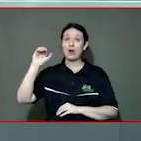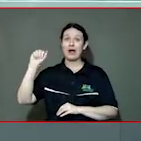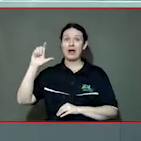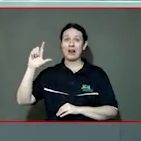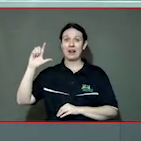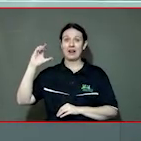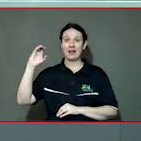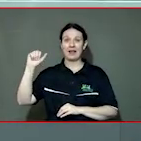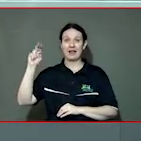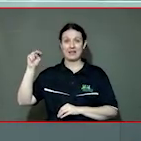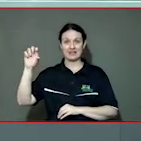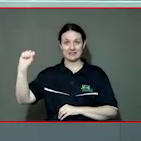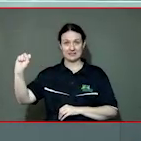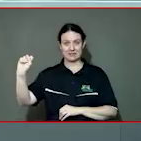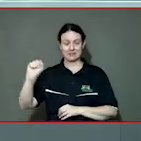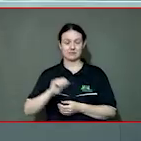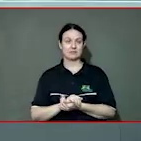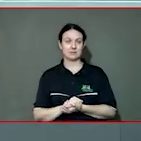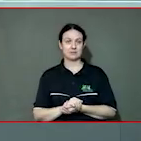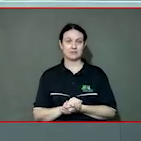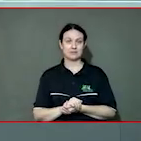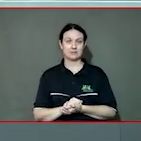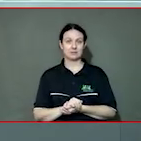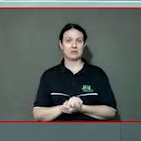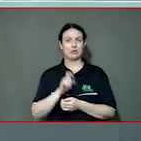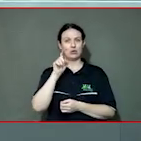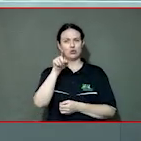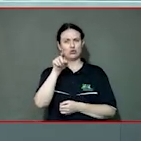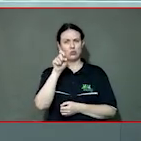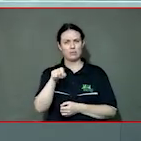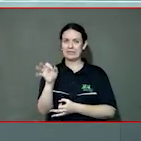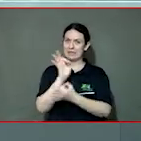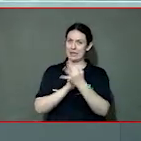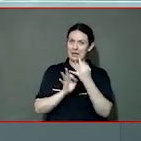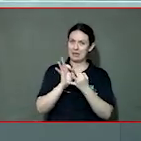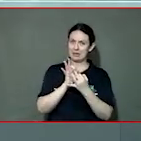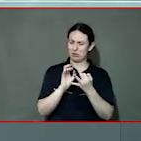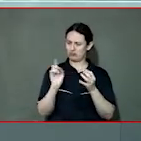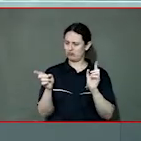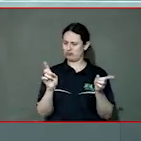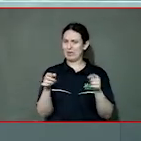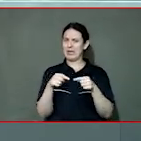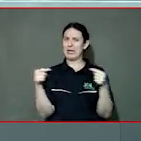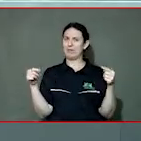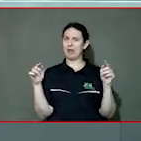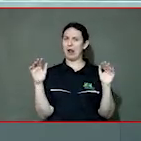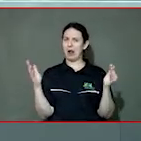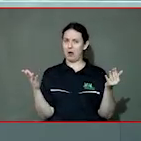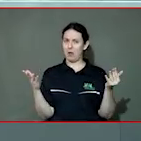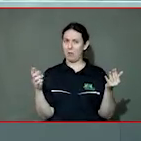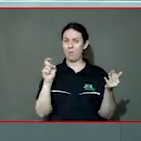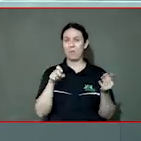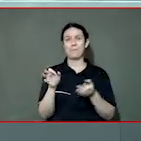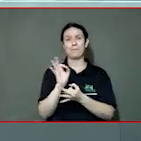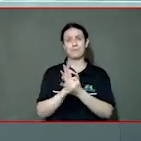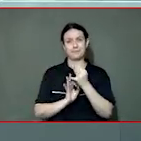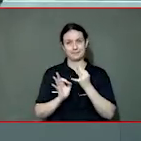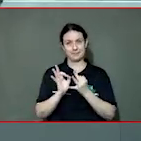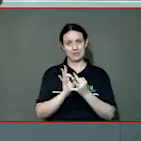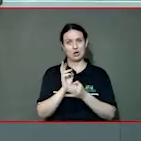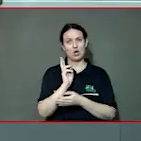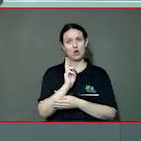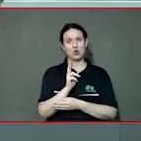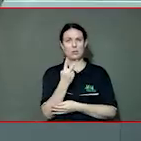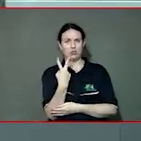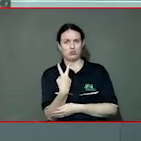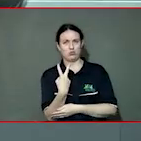Okay, so you must tell me what is different between the two molecules. And usually you just compare two